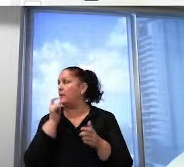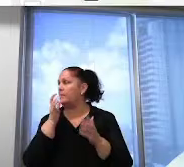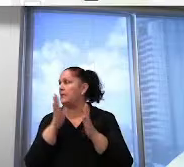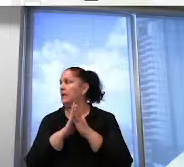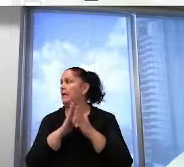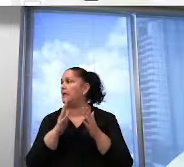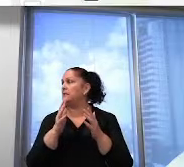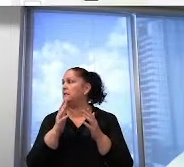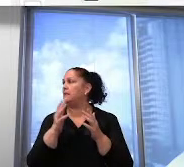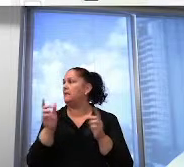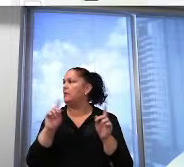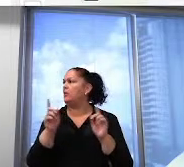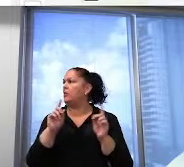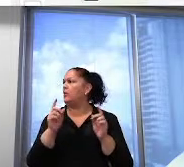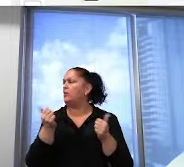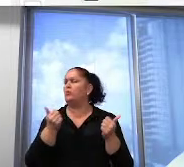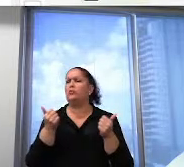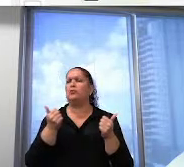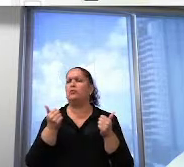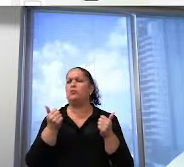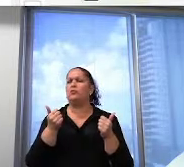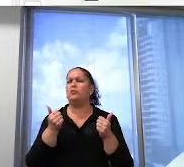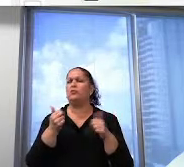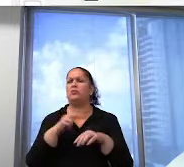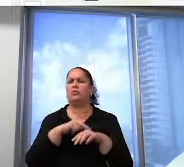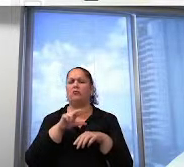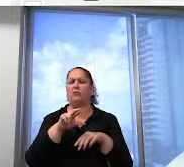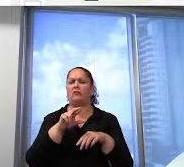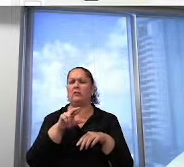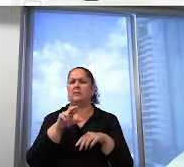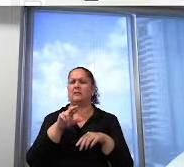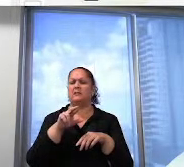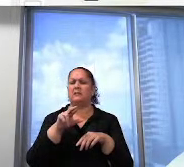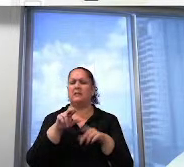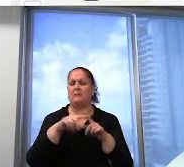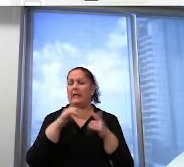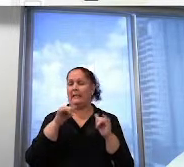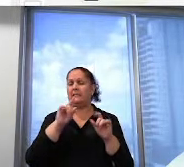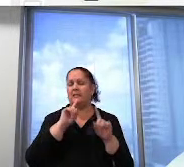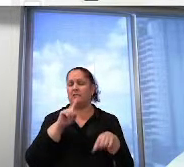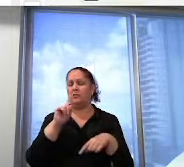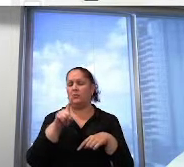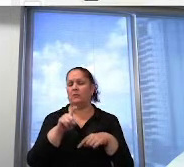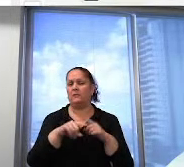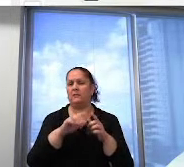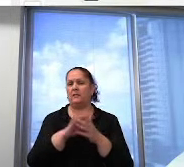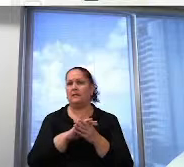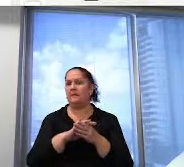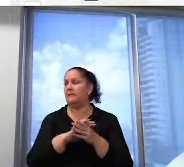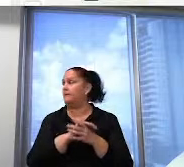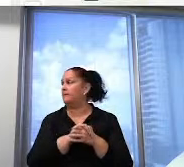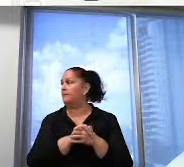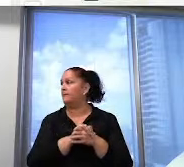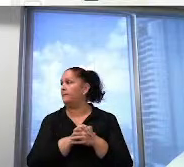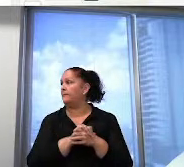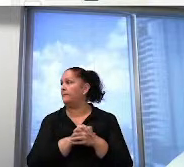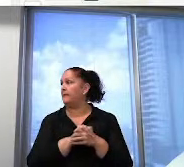ask. The line of question was what you're referencing, but I could still answer your question if I